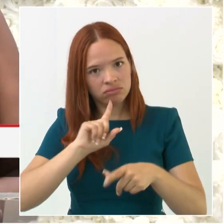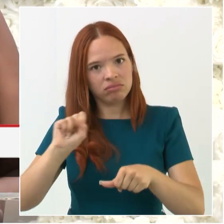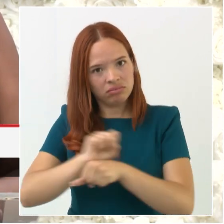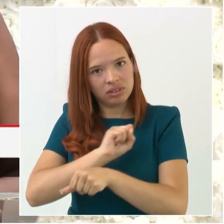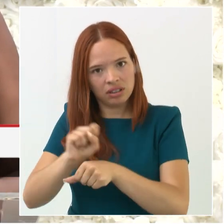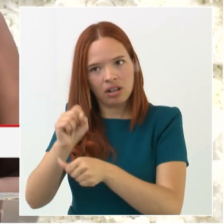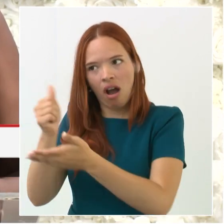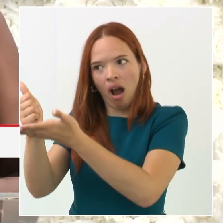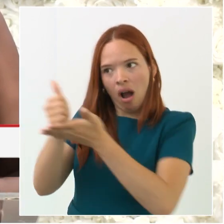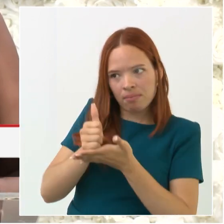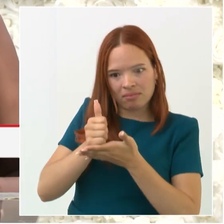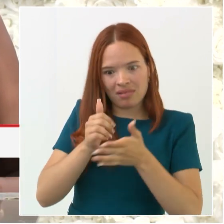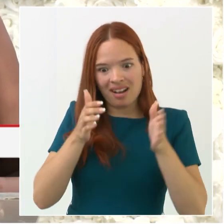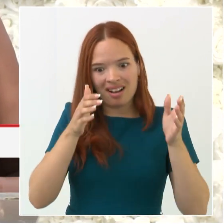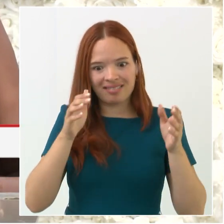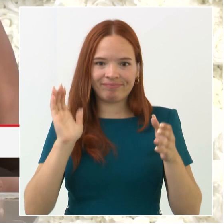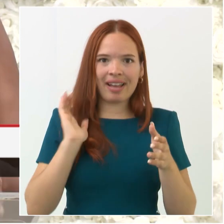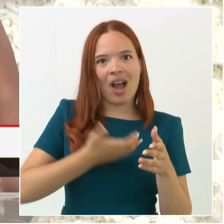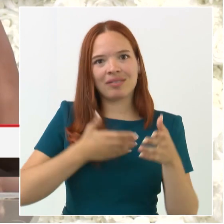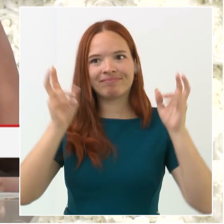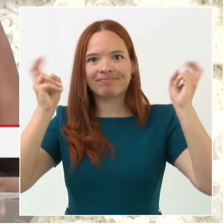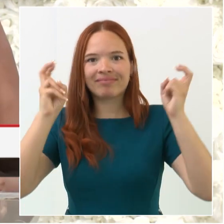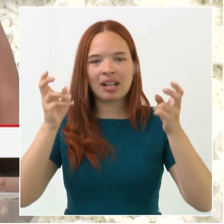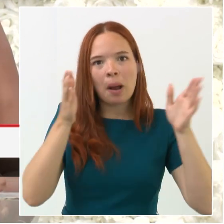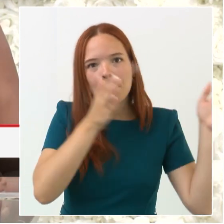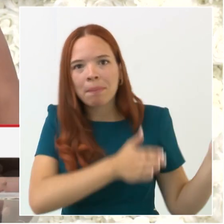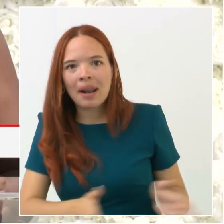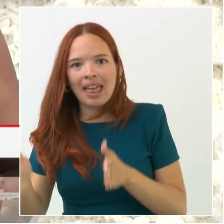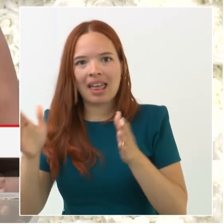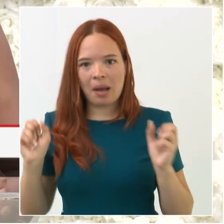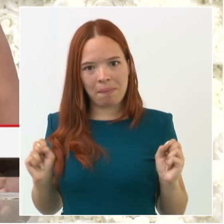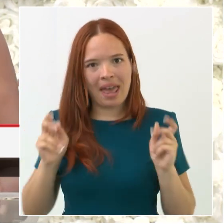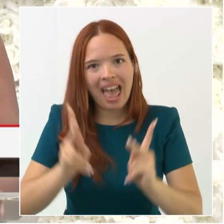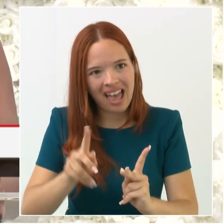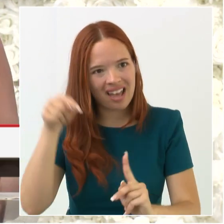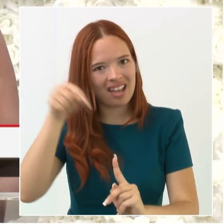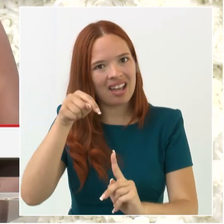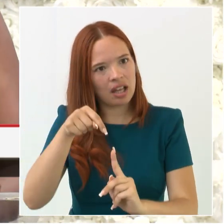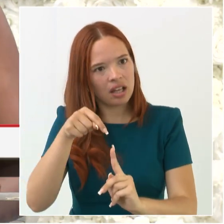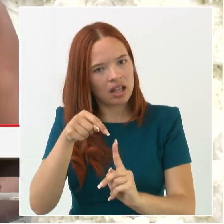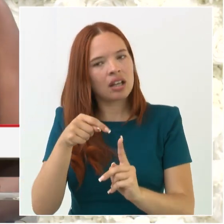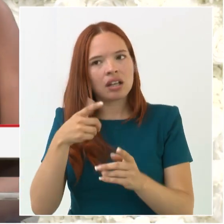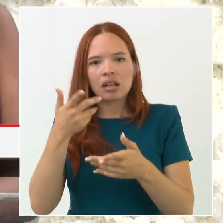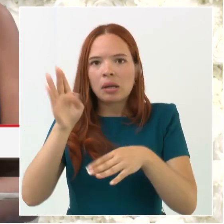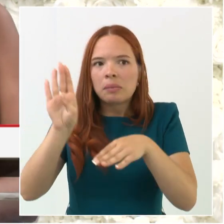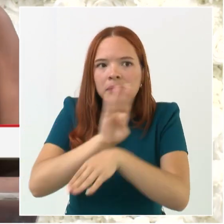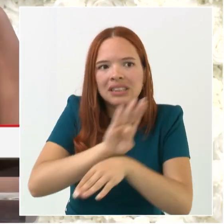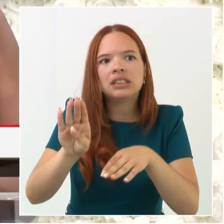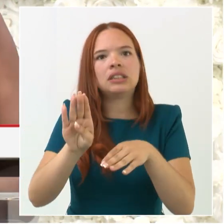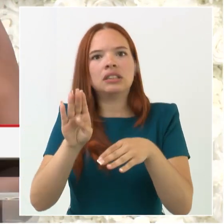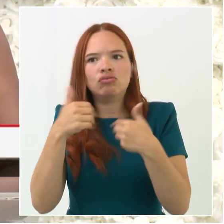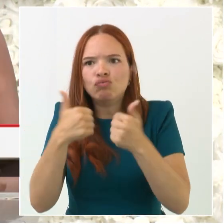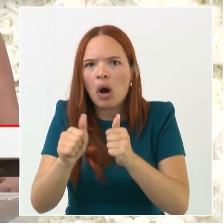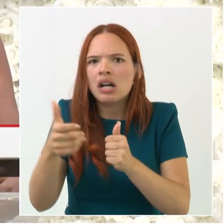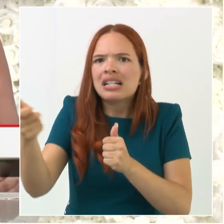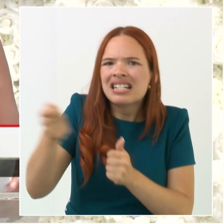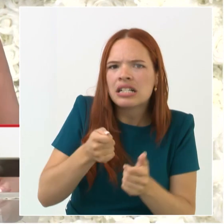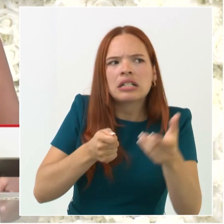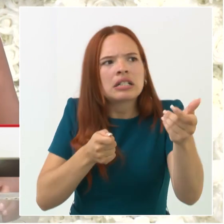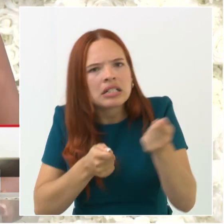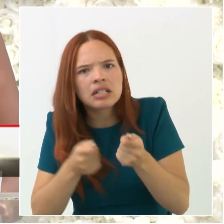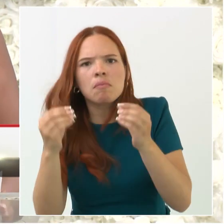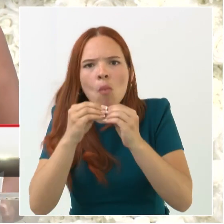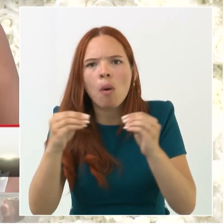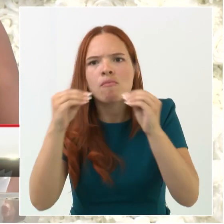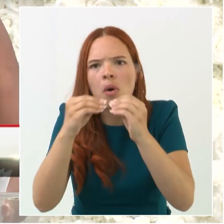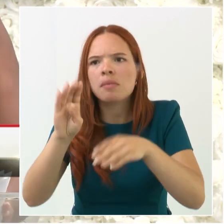recruiting great businesses that want to be partners with us in the downtown, and of course to